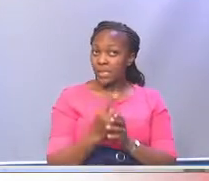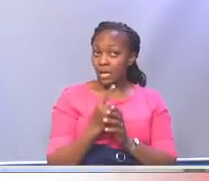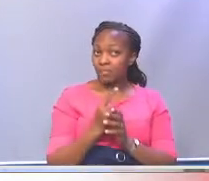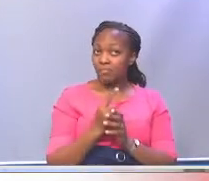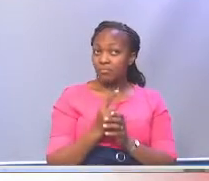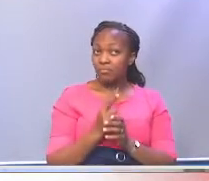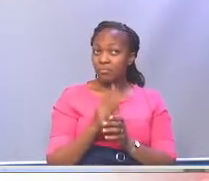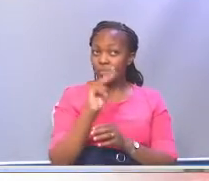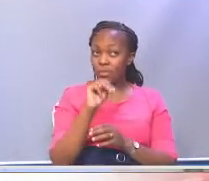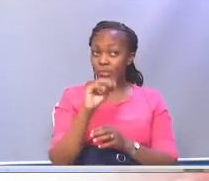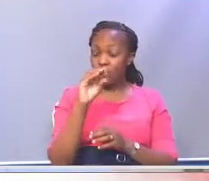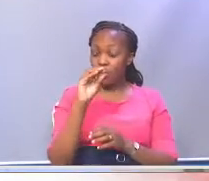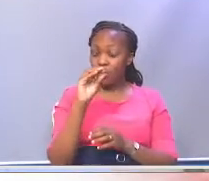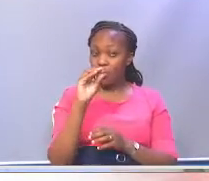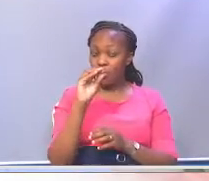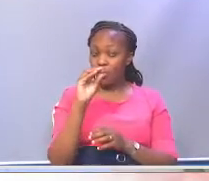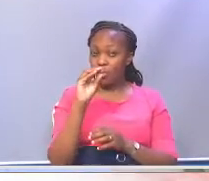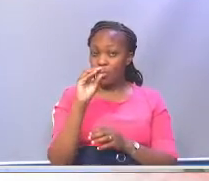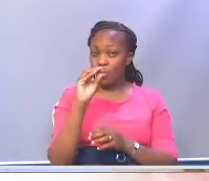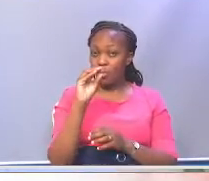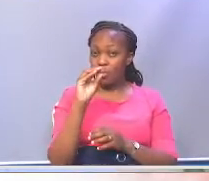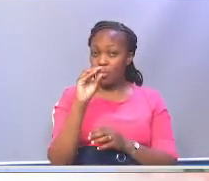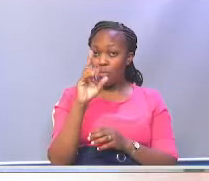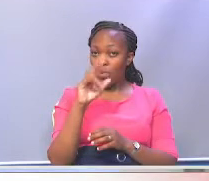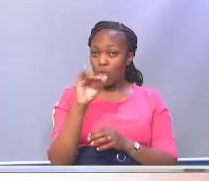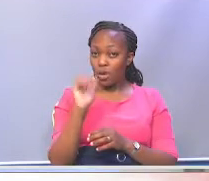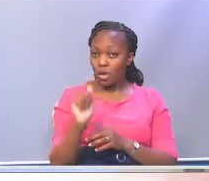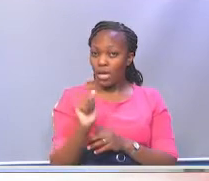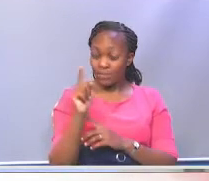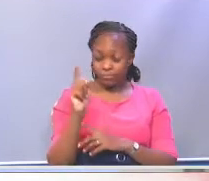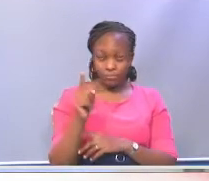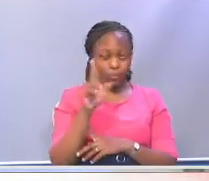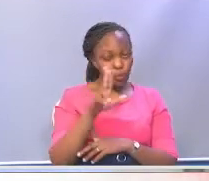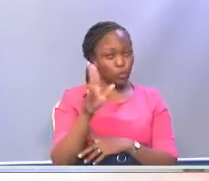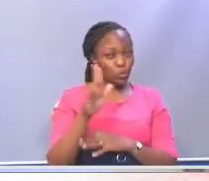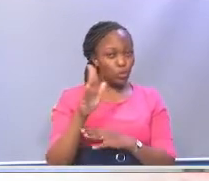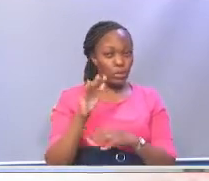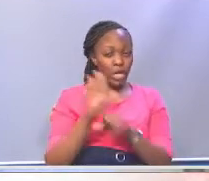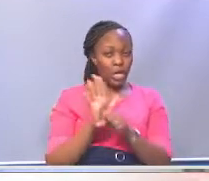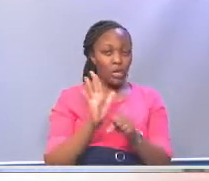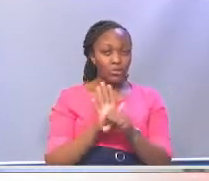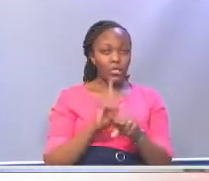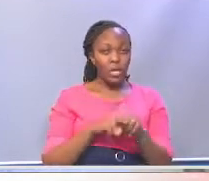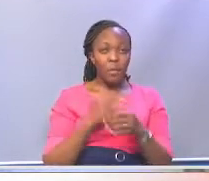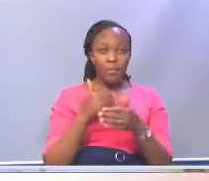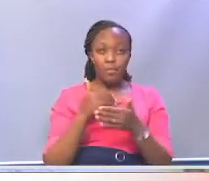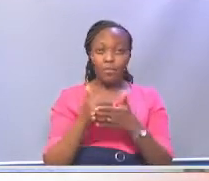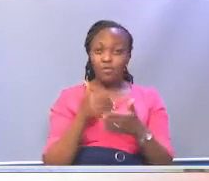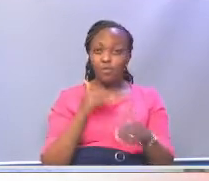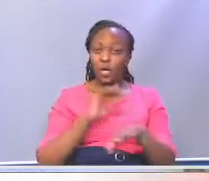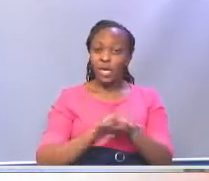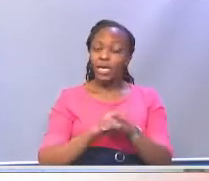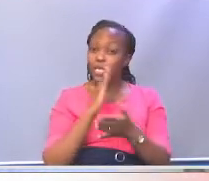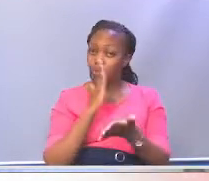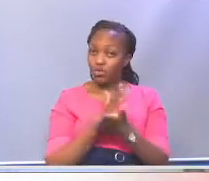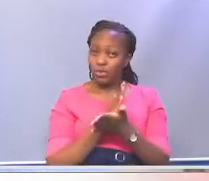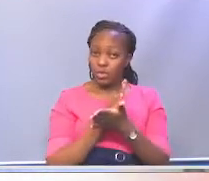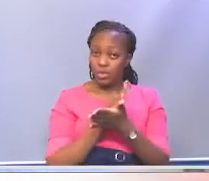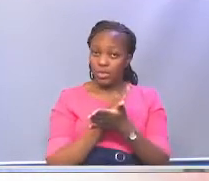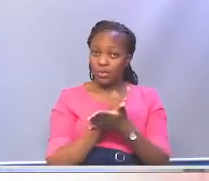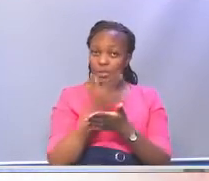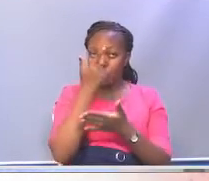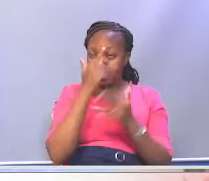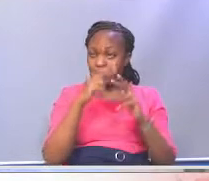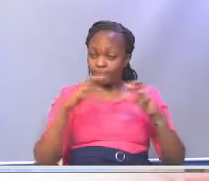time, a long time before apate ukweli, because mambo investigation, even now you are